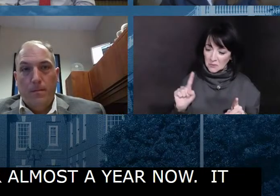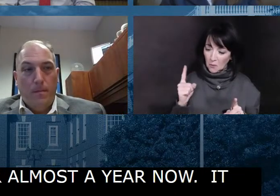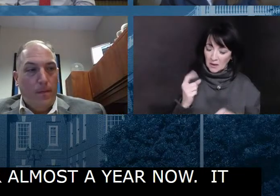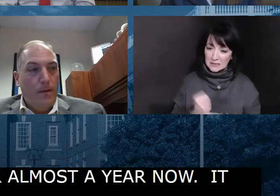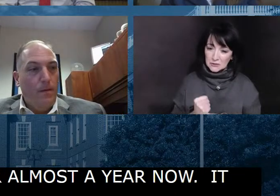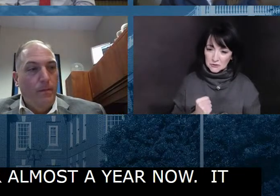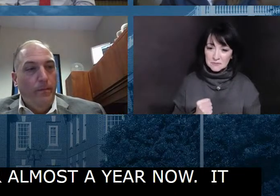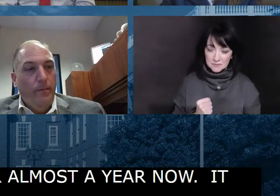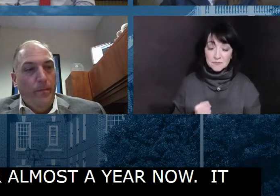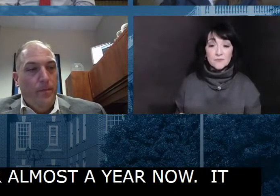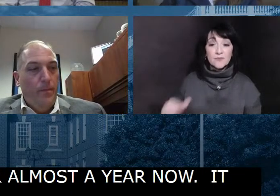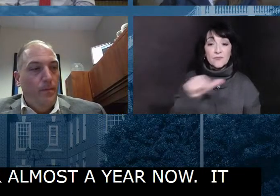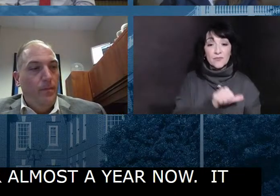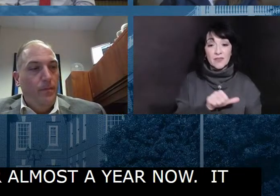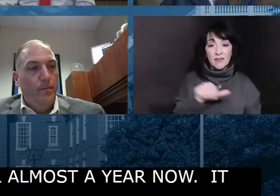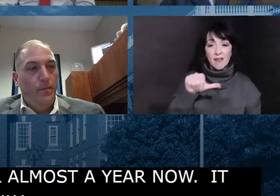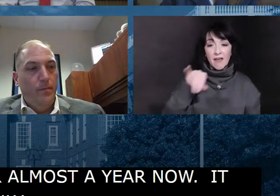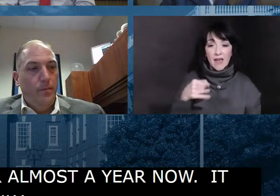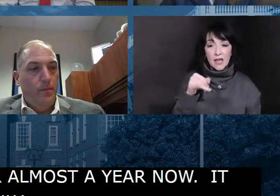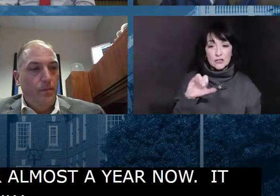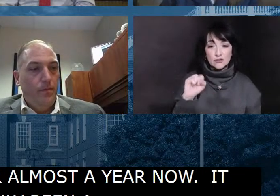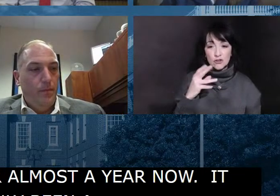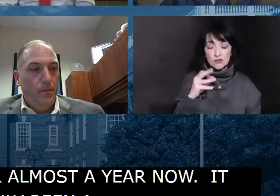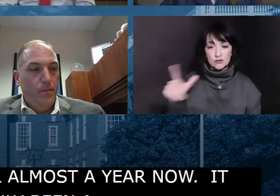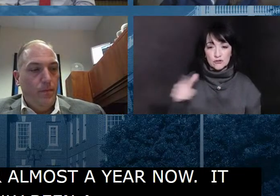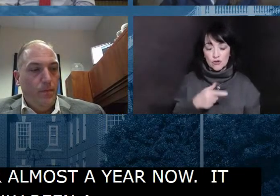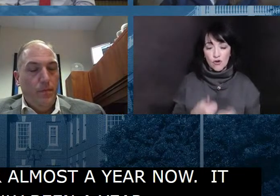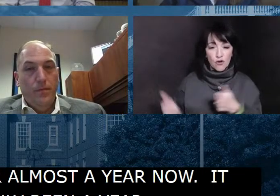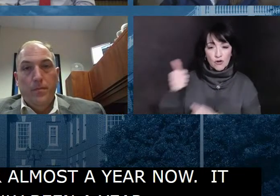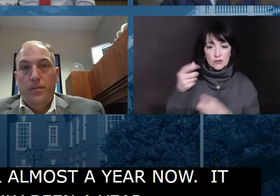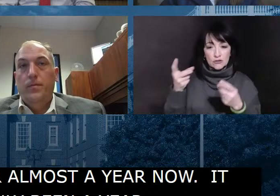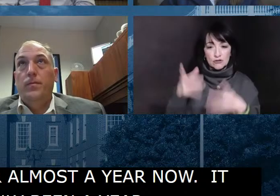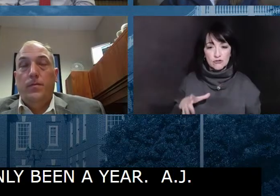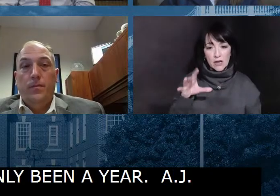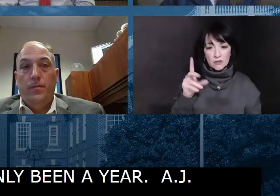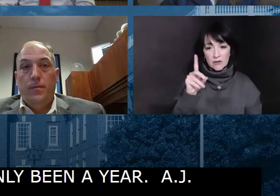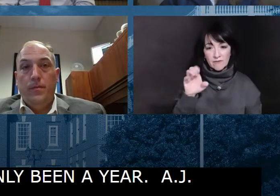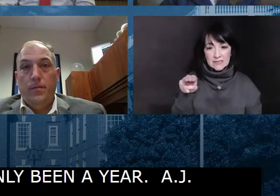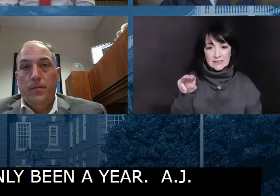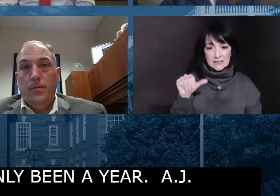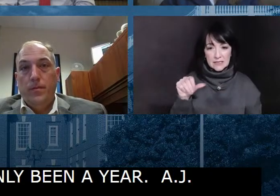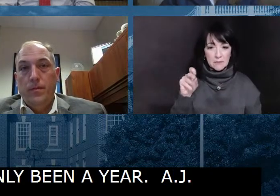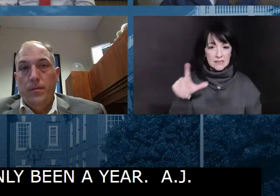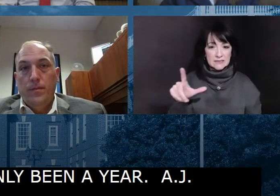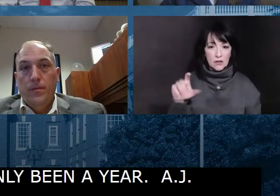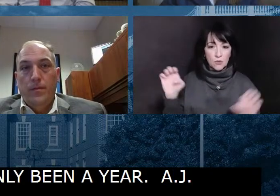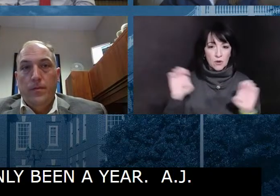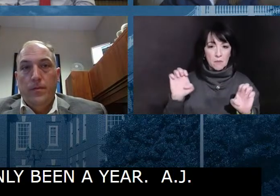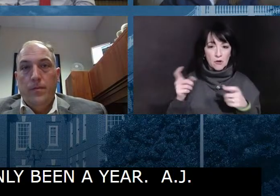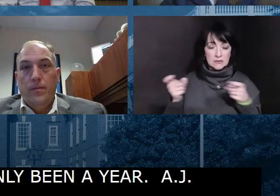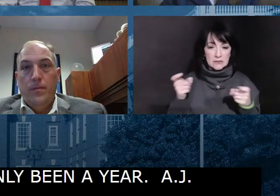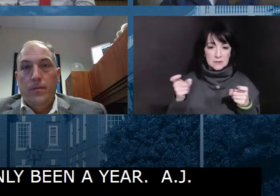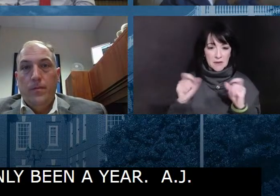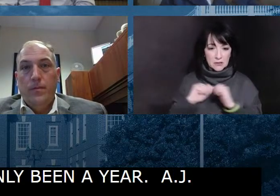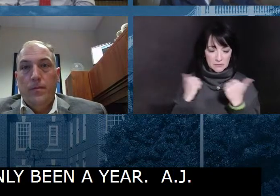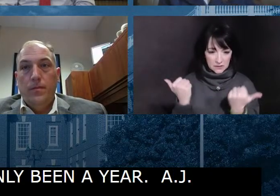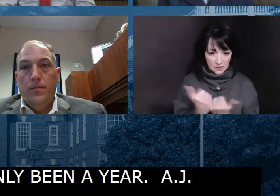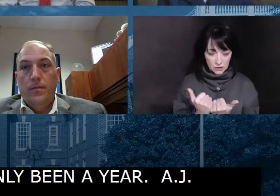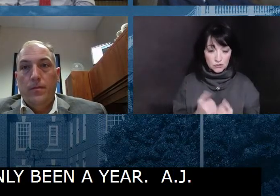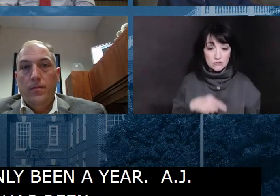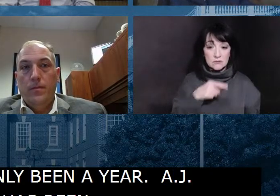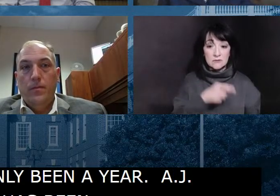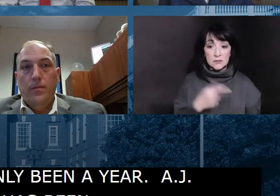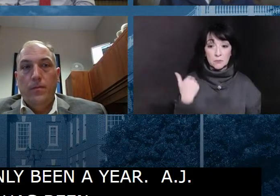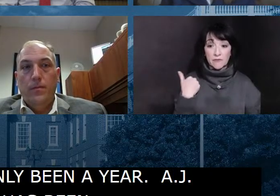DEMA, who has been doing a tremendous job coordinating testing and now our vaccination